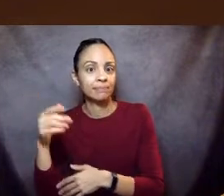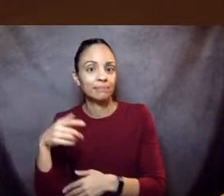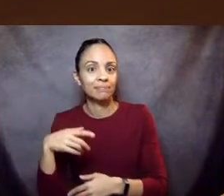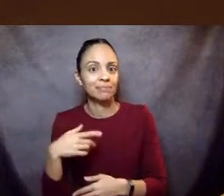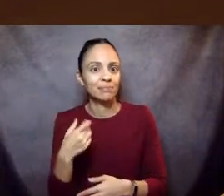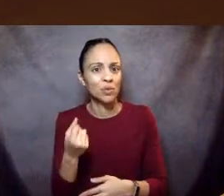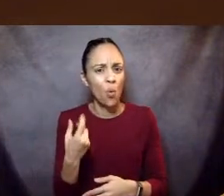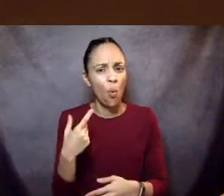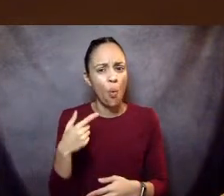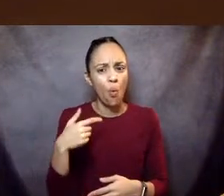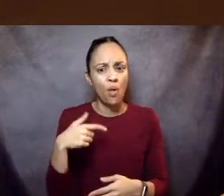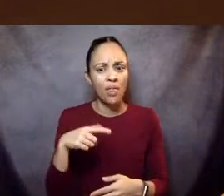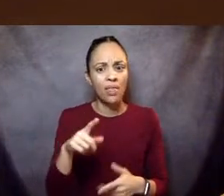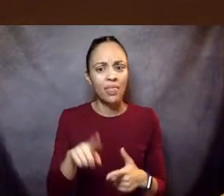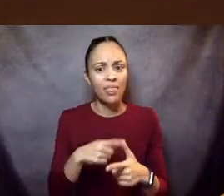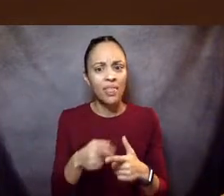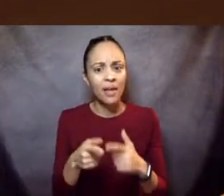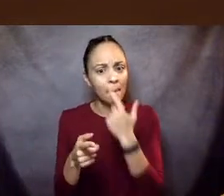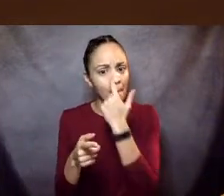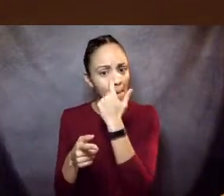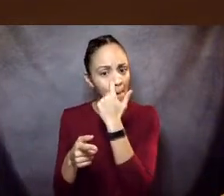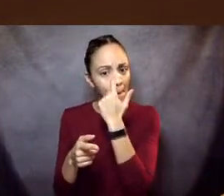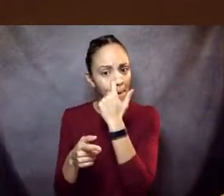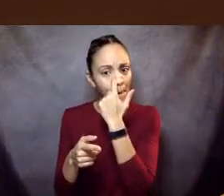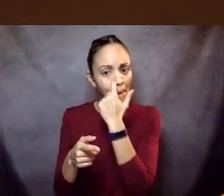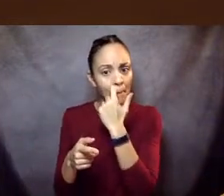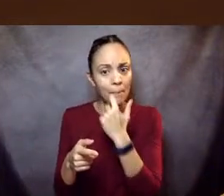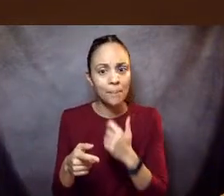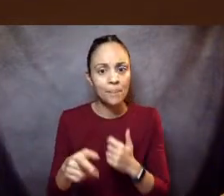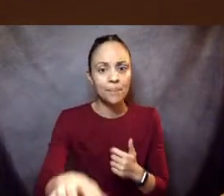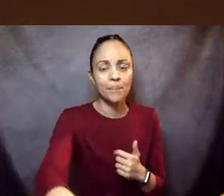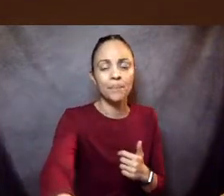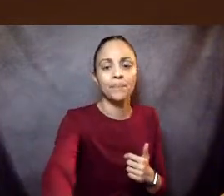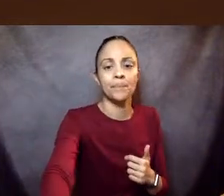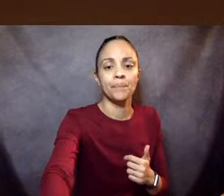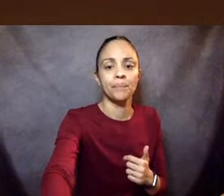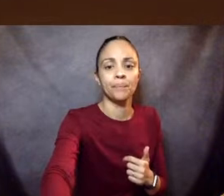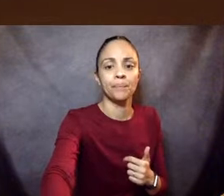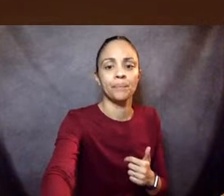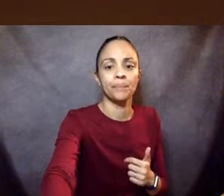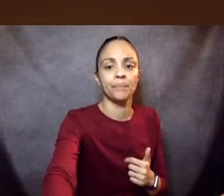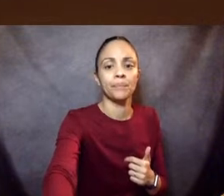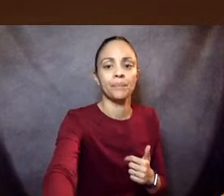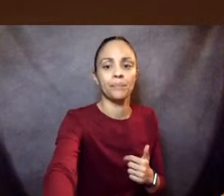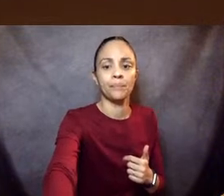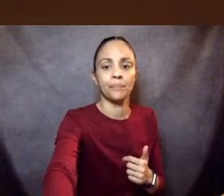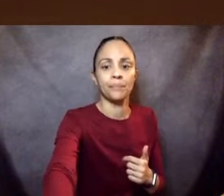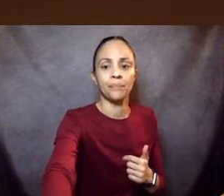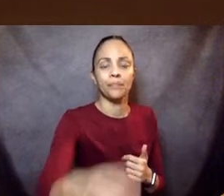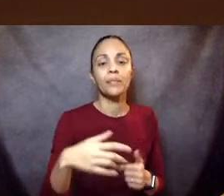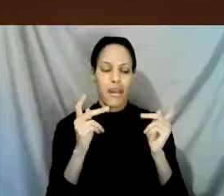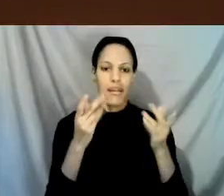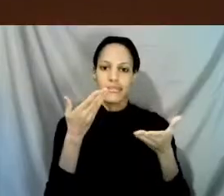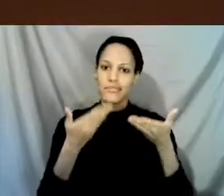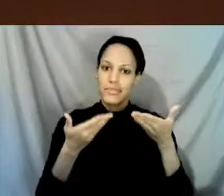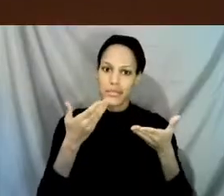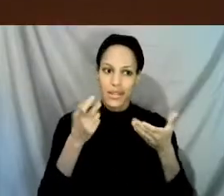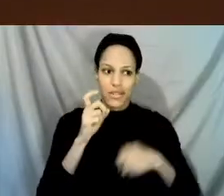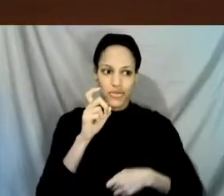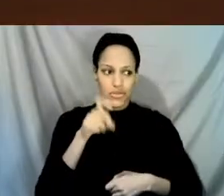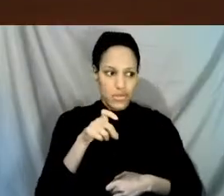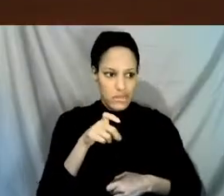said, well, we're advertising this job. Why haven't you applied? And I said, because okay, maybe I